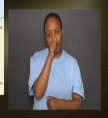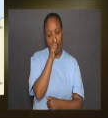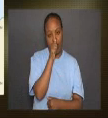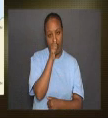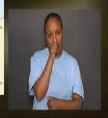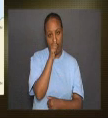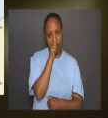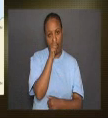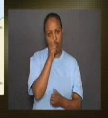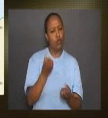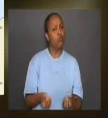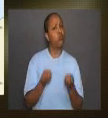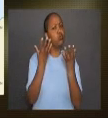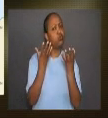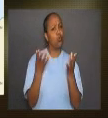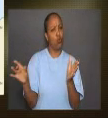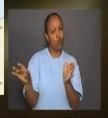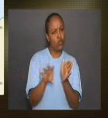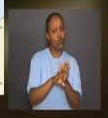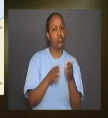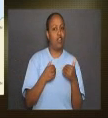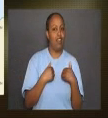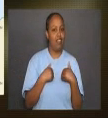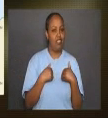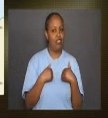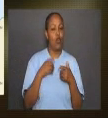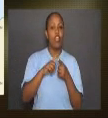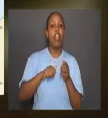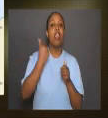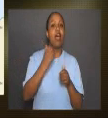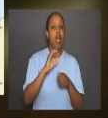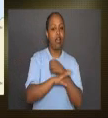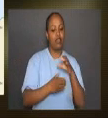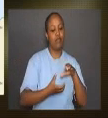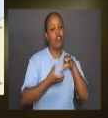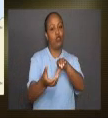Ethiopia has a number of rivers that flow into other countries.